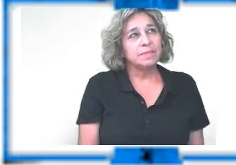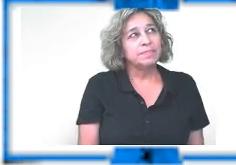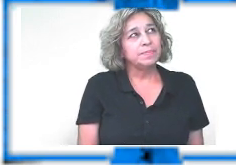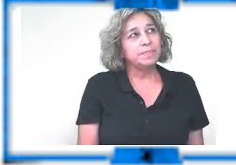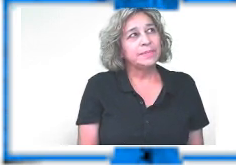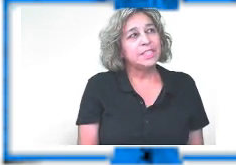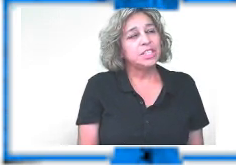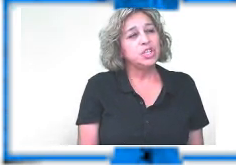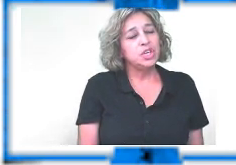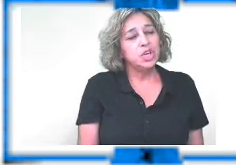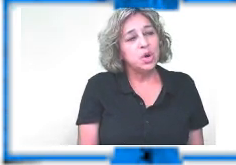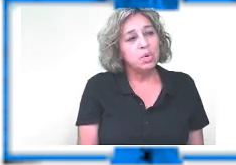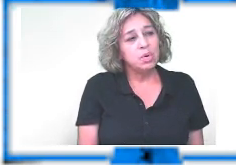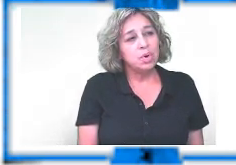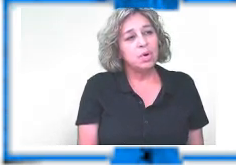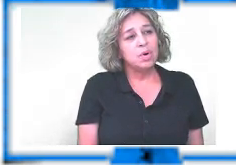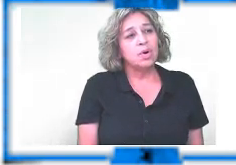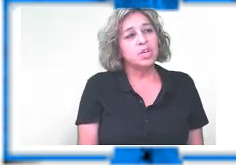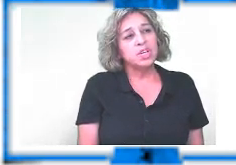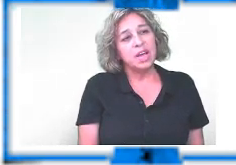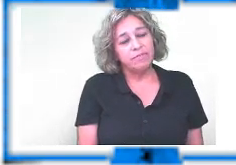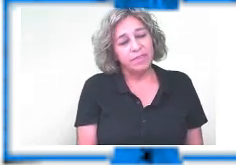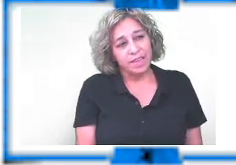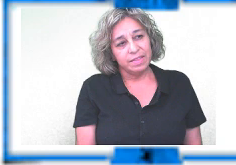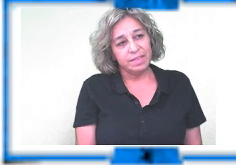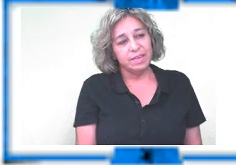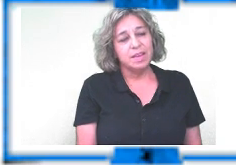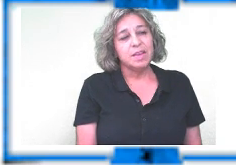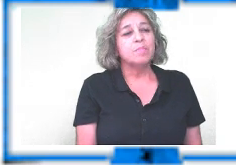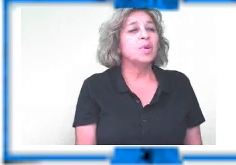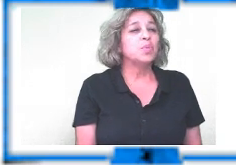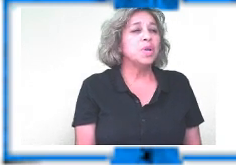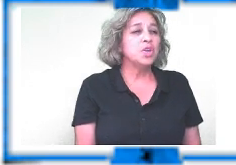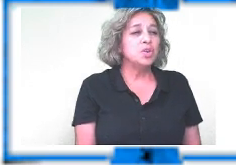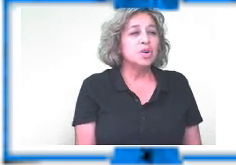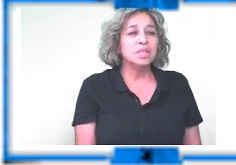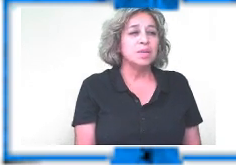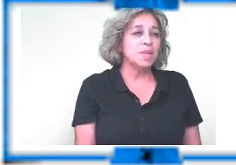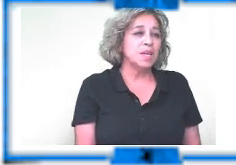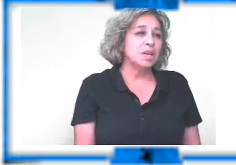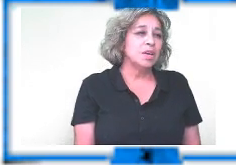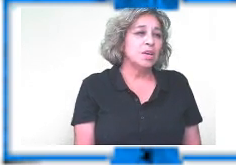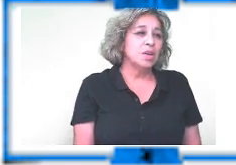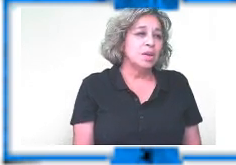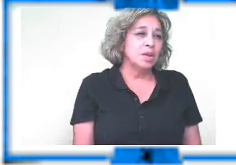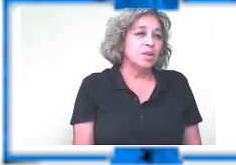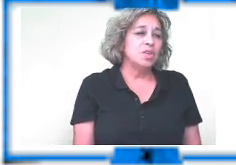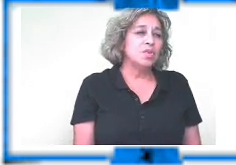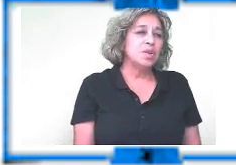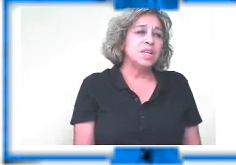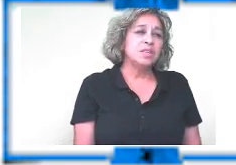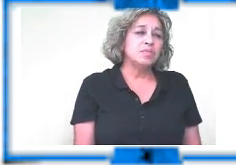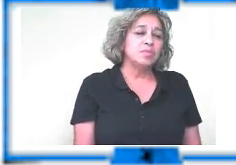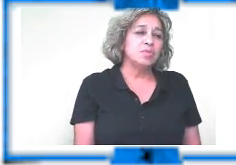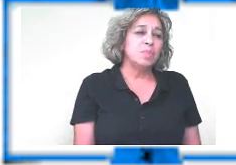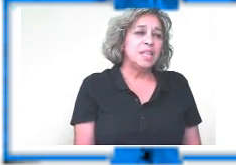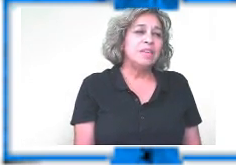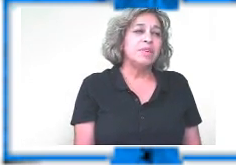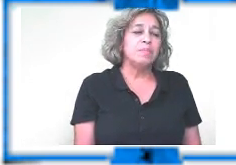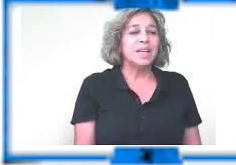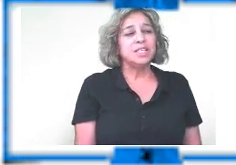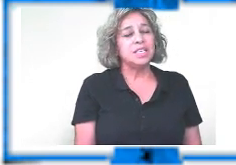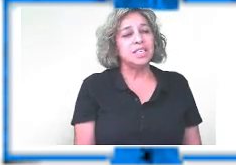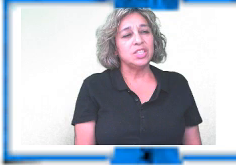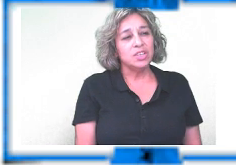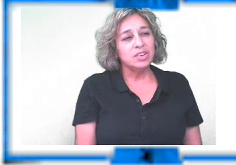like to know or to have faith. But when you know something, you don't need to believe